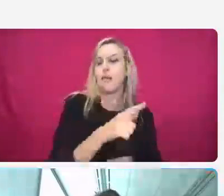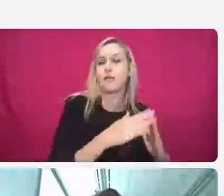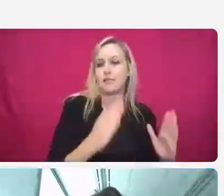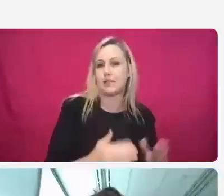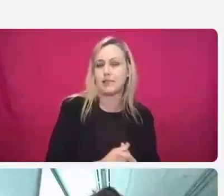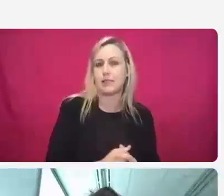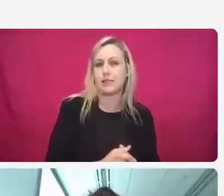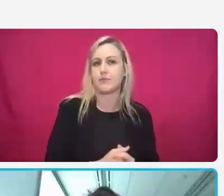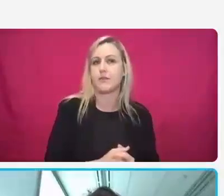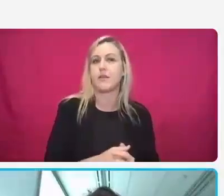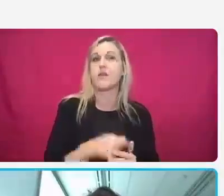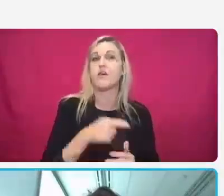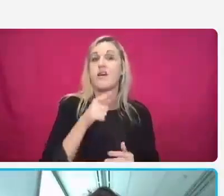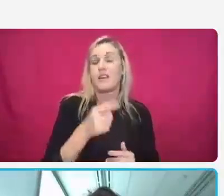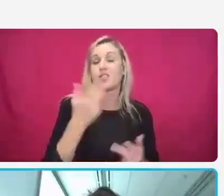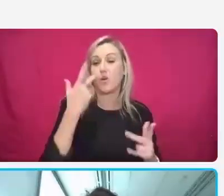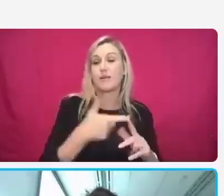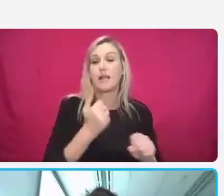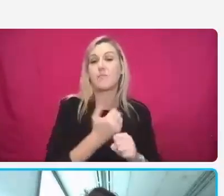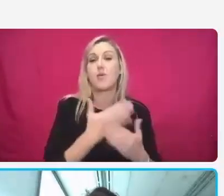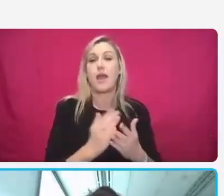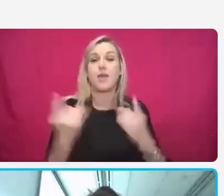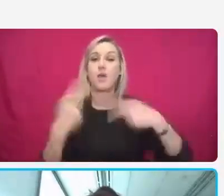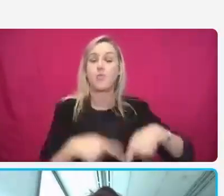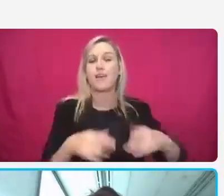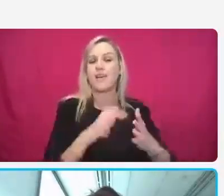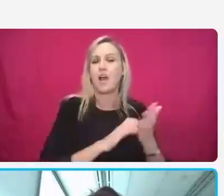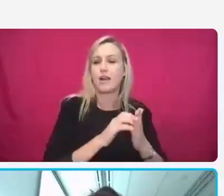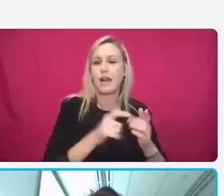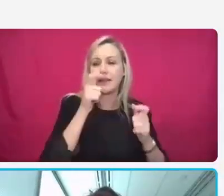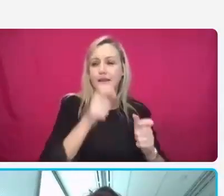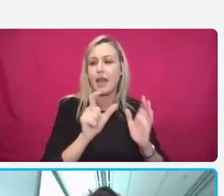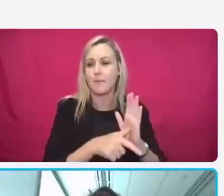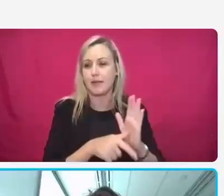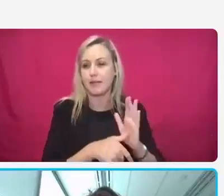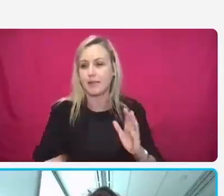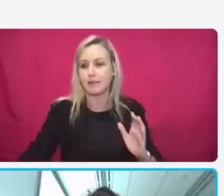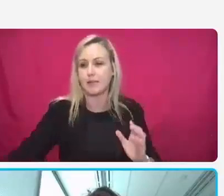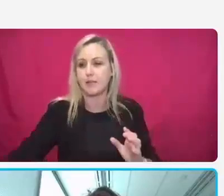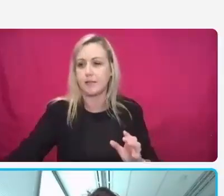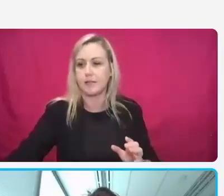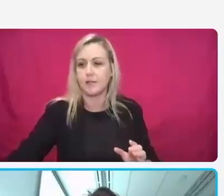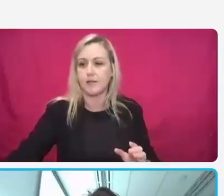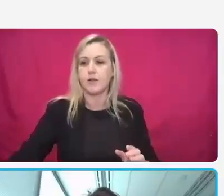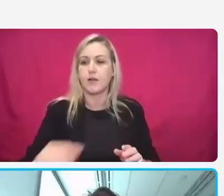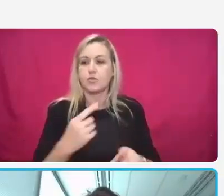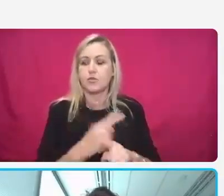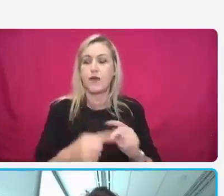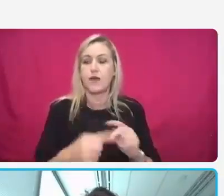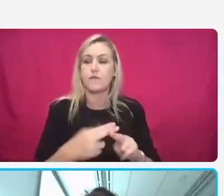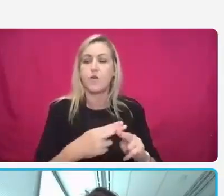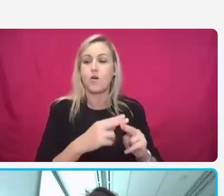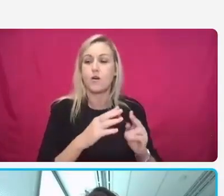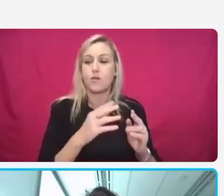This slide demonstrates how care minute targets are calculated using example residents Mary, Fred and Martha. Each of